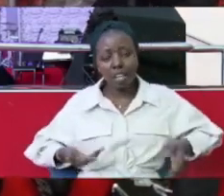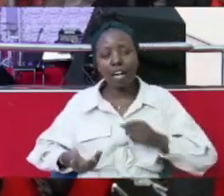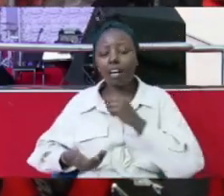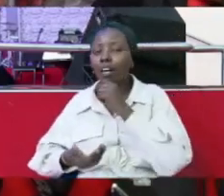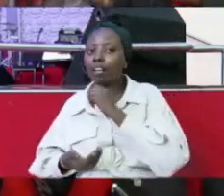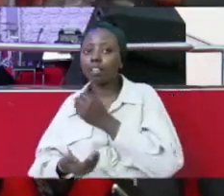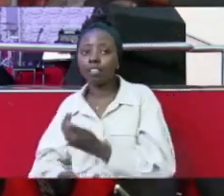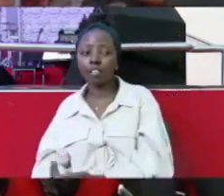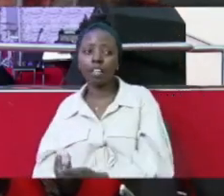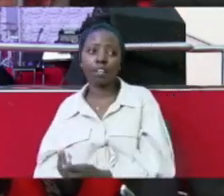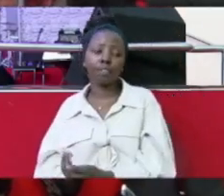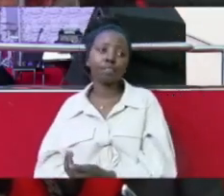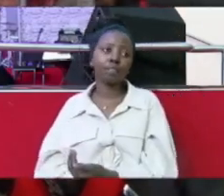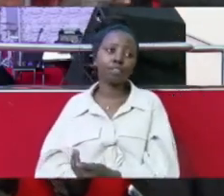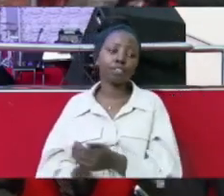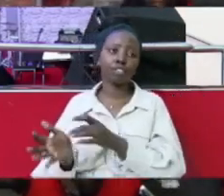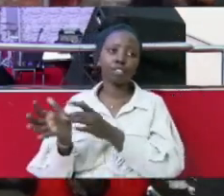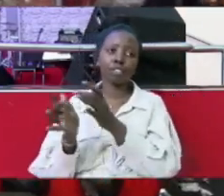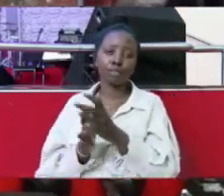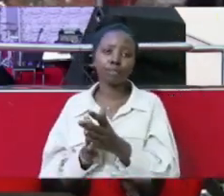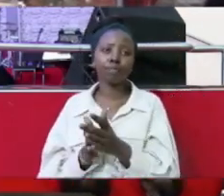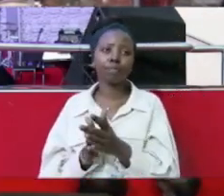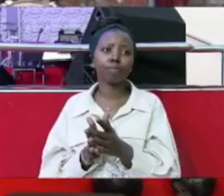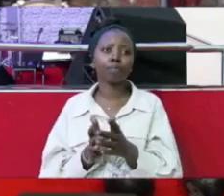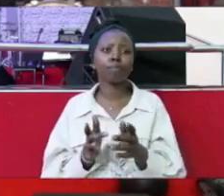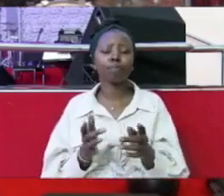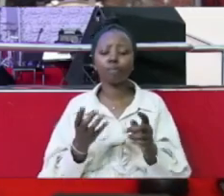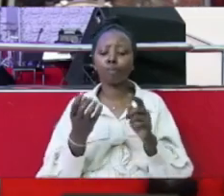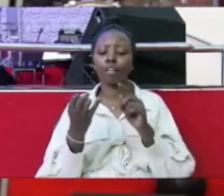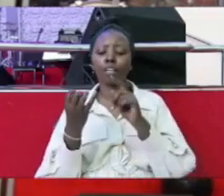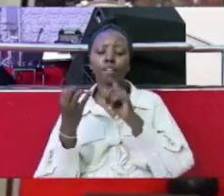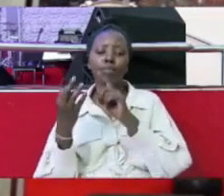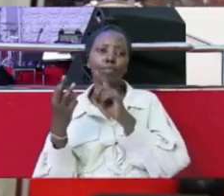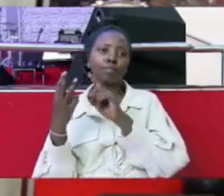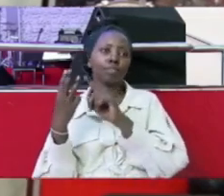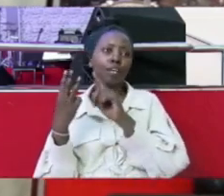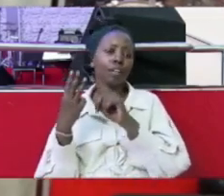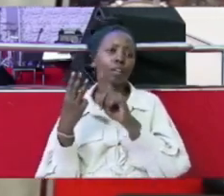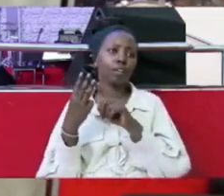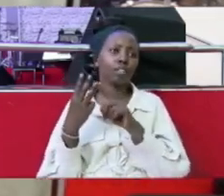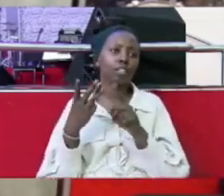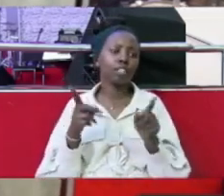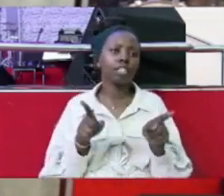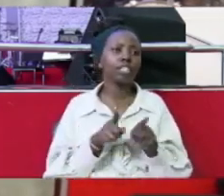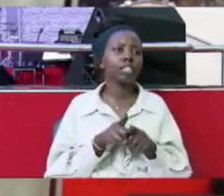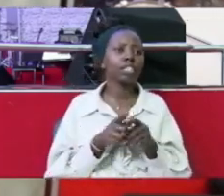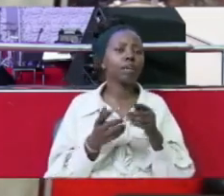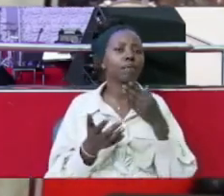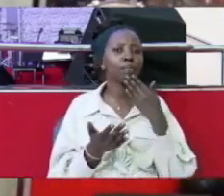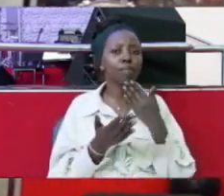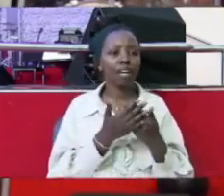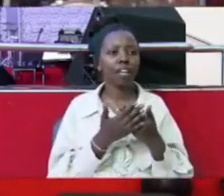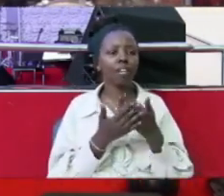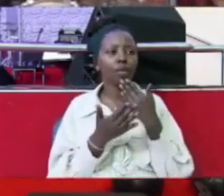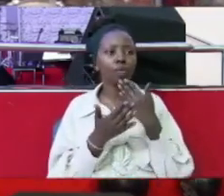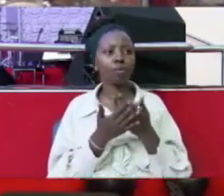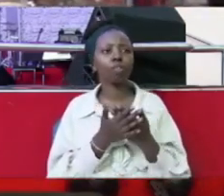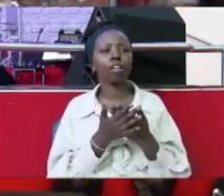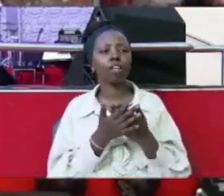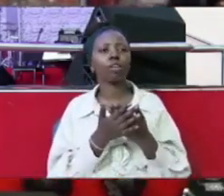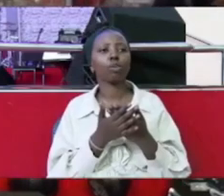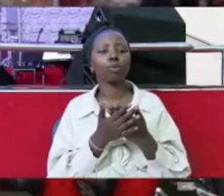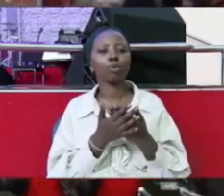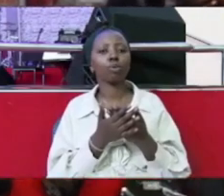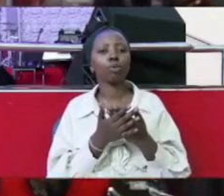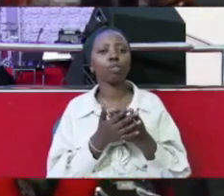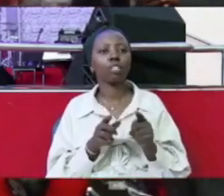akawa anamtia moyo na kukubaliana na mwanawe. And the other thing we need is appreciation. Na jambo la tatu ni ile ni kufurahia